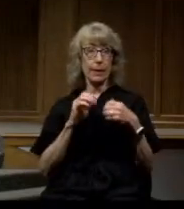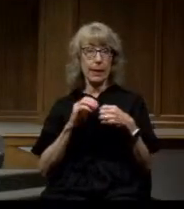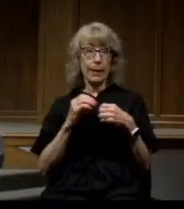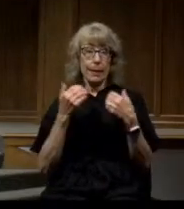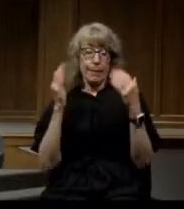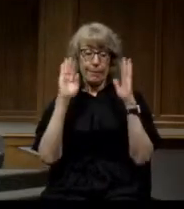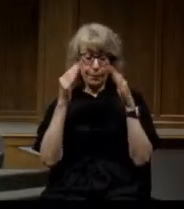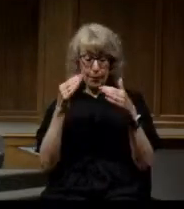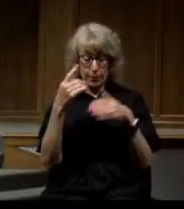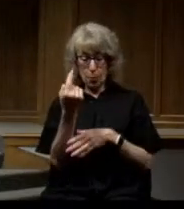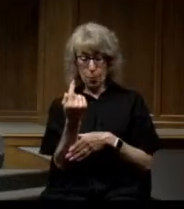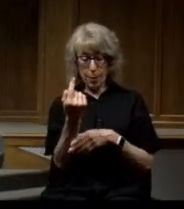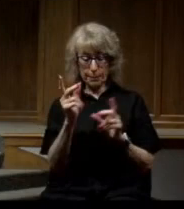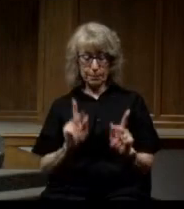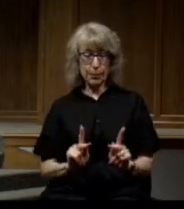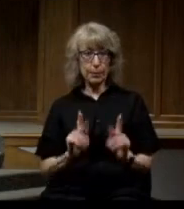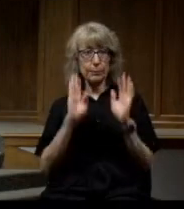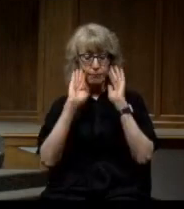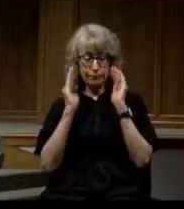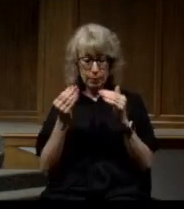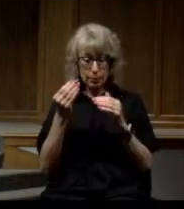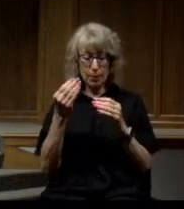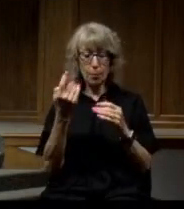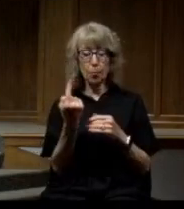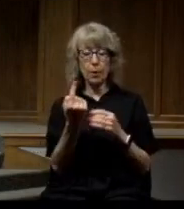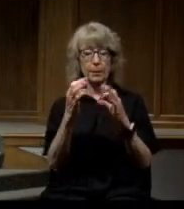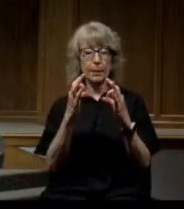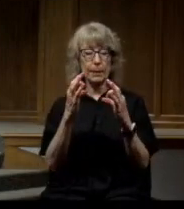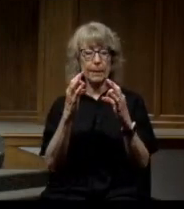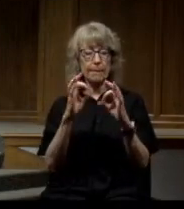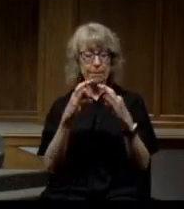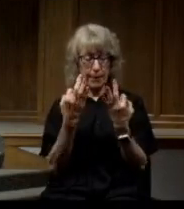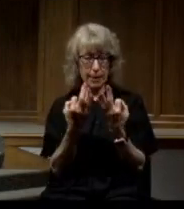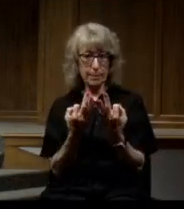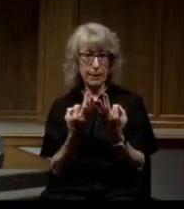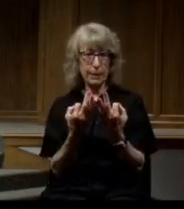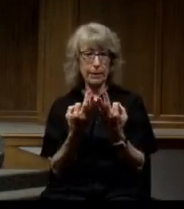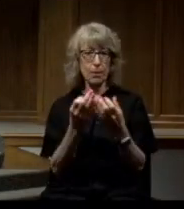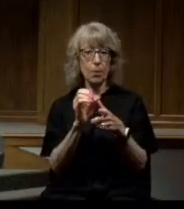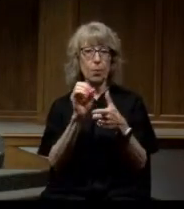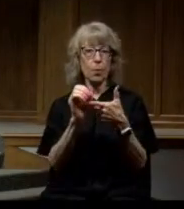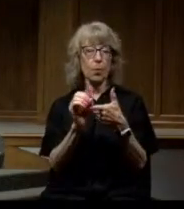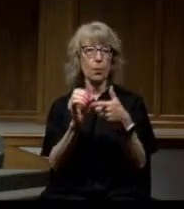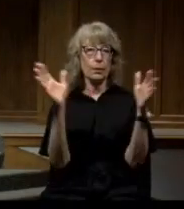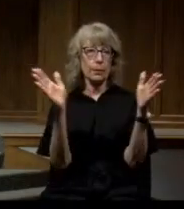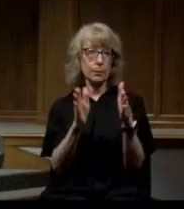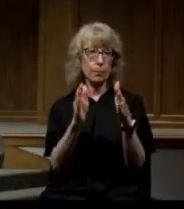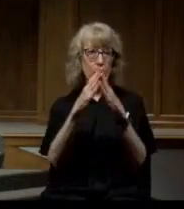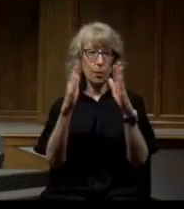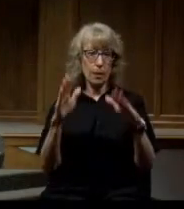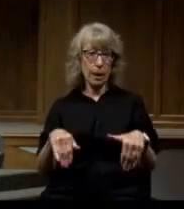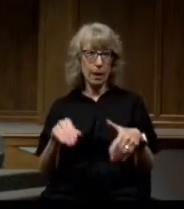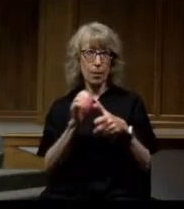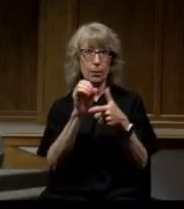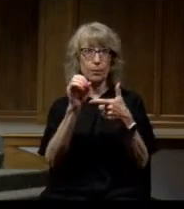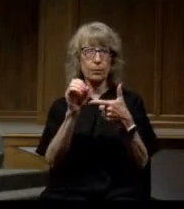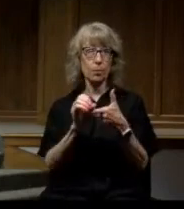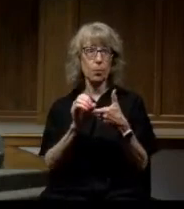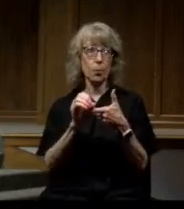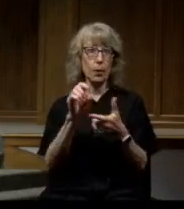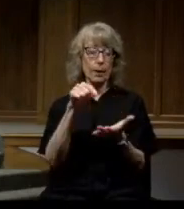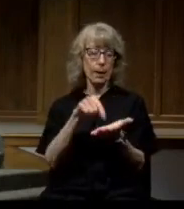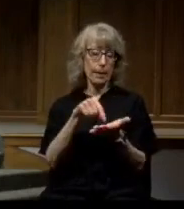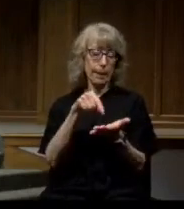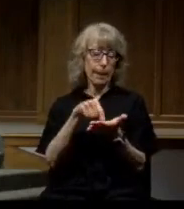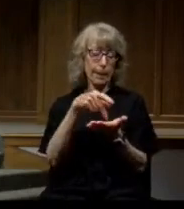singular family, this one city, this too small house, this less than fulfilling job, this irritating mortgage,